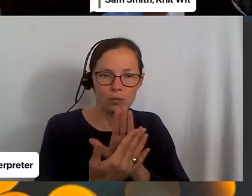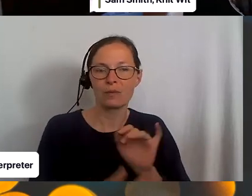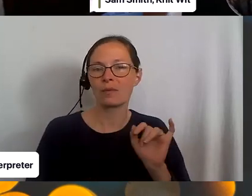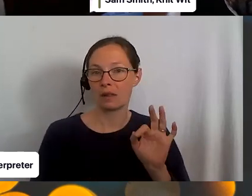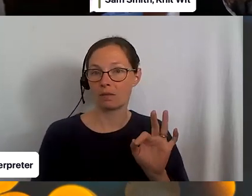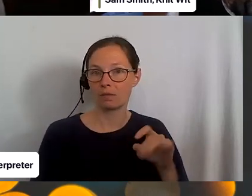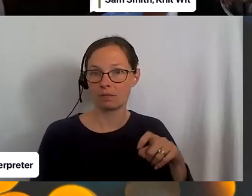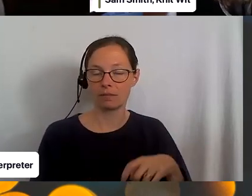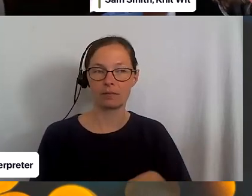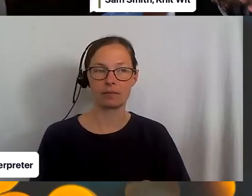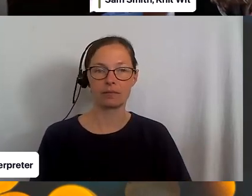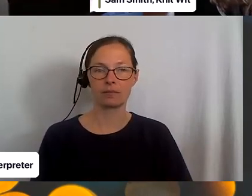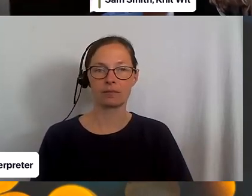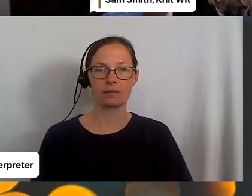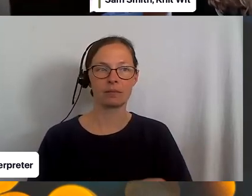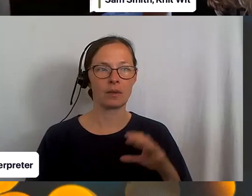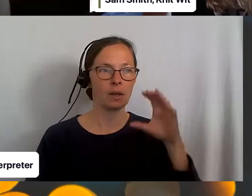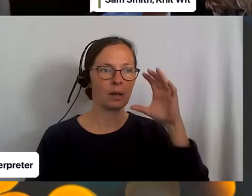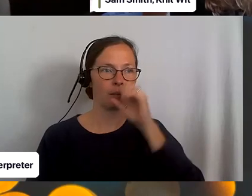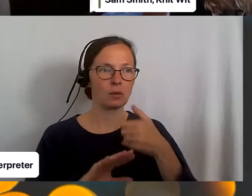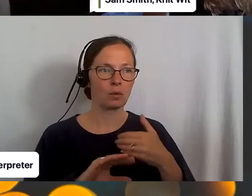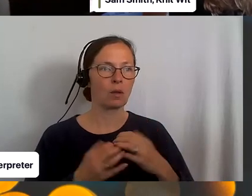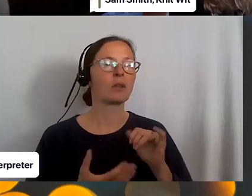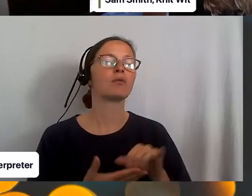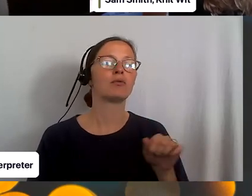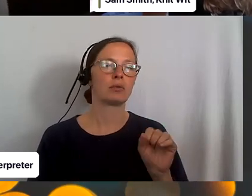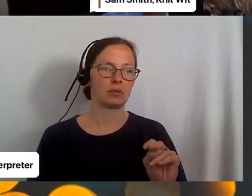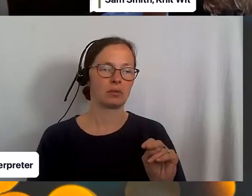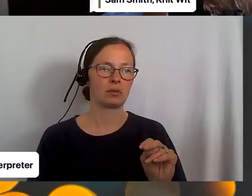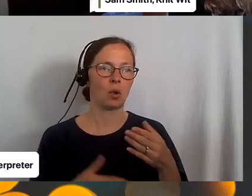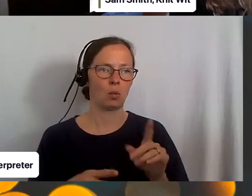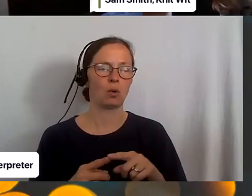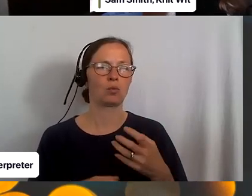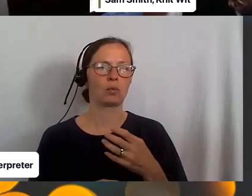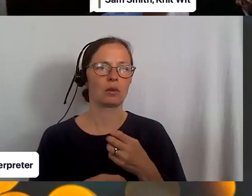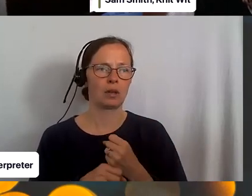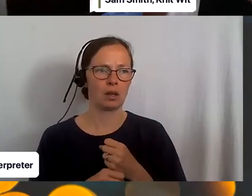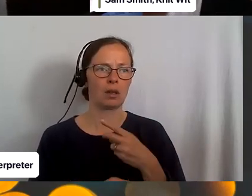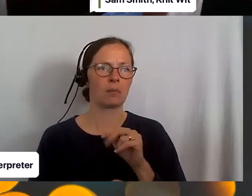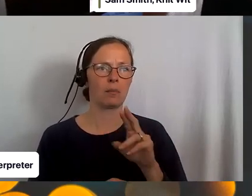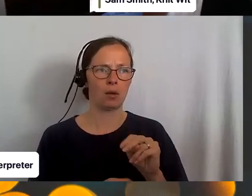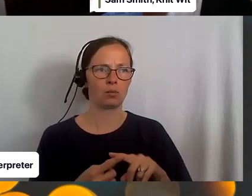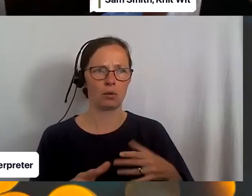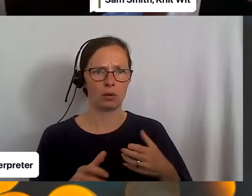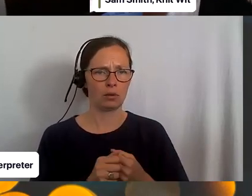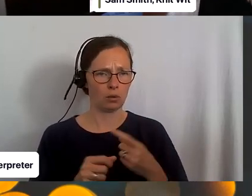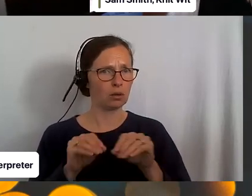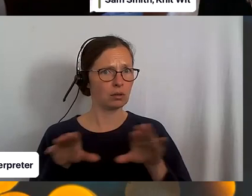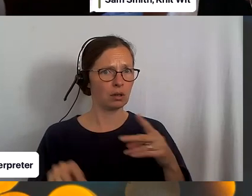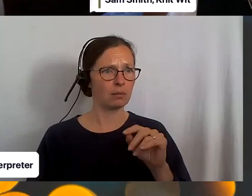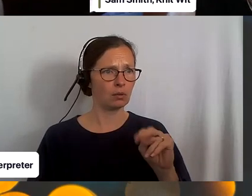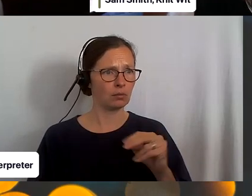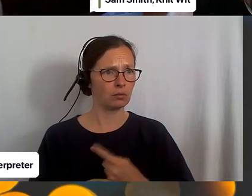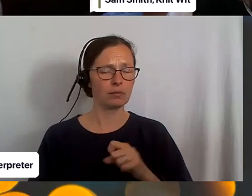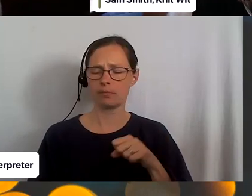we can. Missed the previous class. Oh, that's Jason. Is there a way pattern to get a delayed catch up? You sent out the pattern, yes, Charlie? We did,